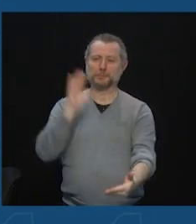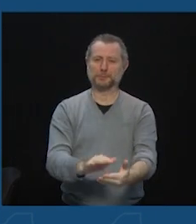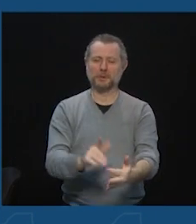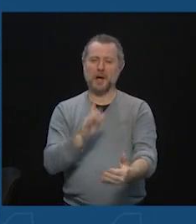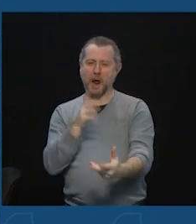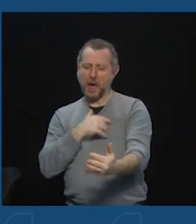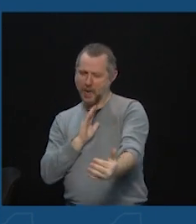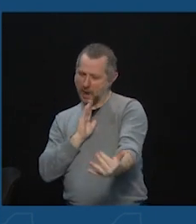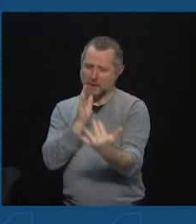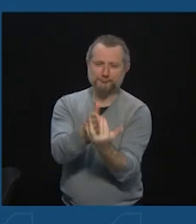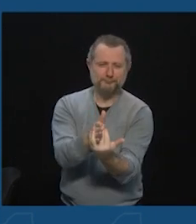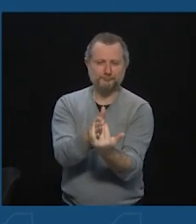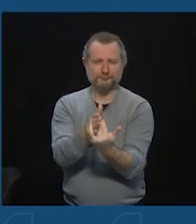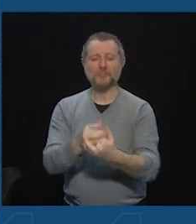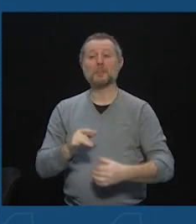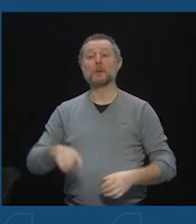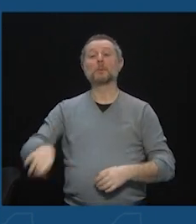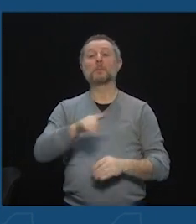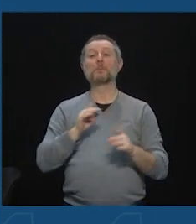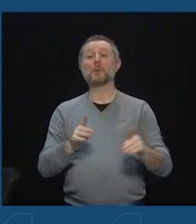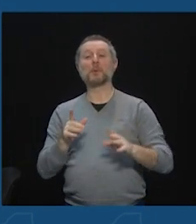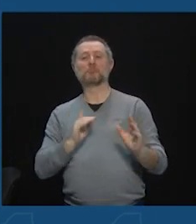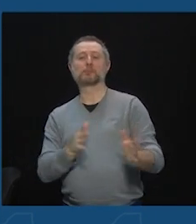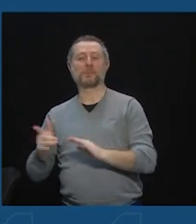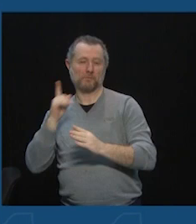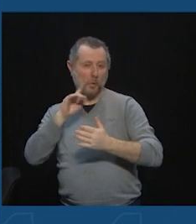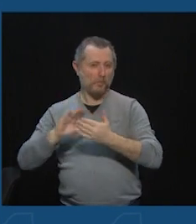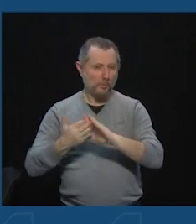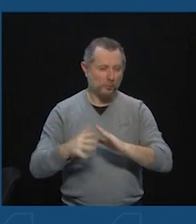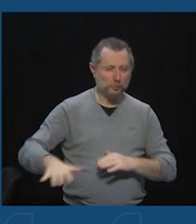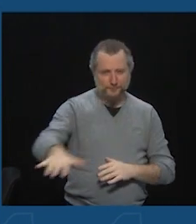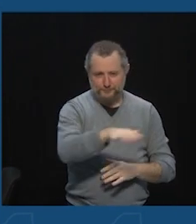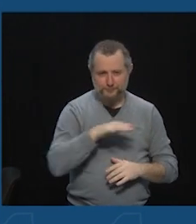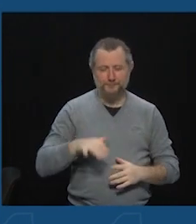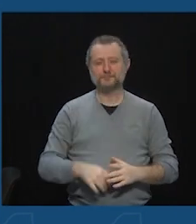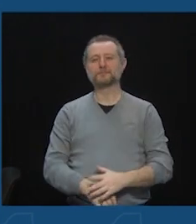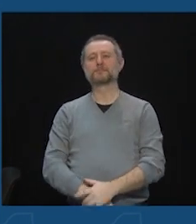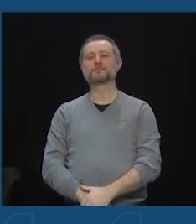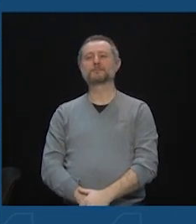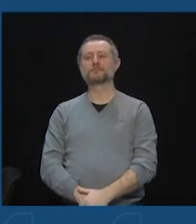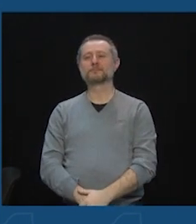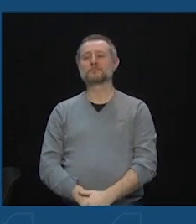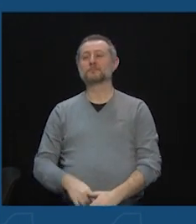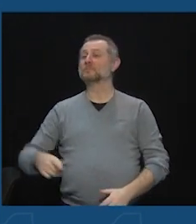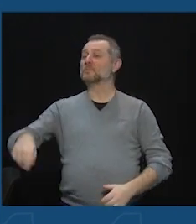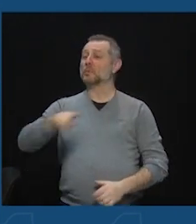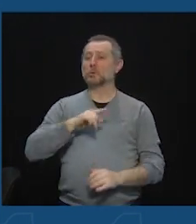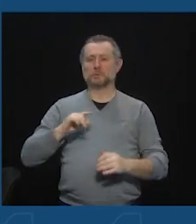make communities prepared. And you absolutely deserve